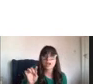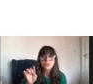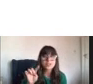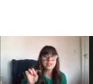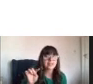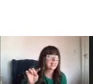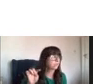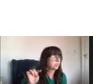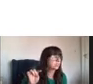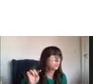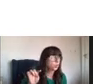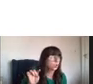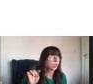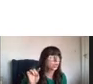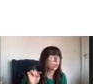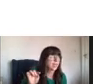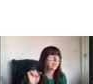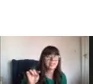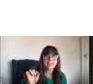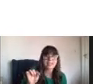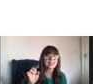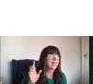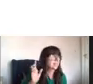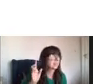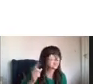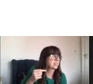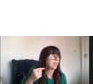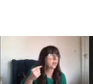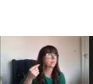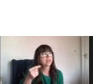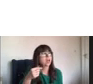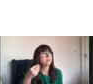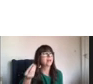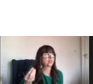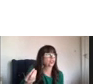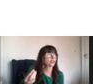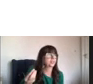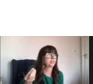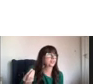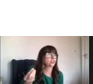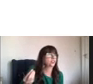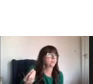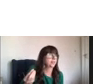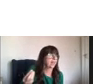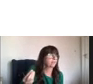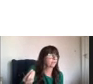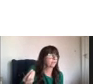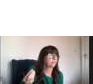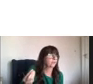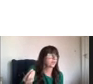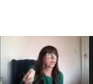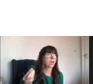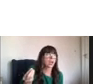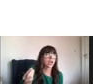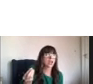by the way, if you see deaf with a small lowercase d, that is a medical definition of being